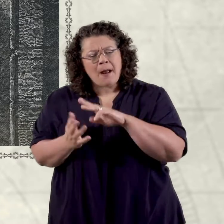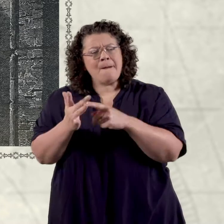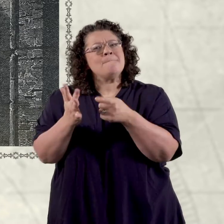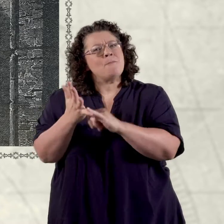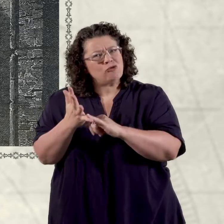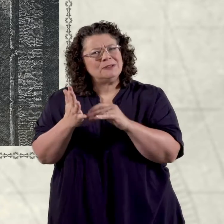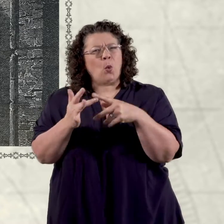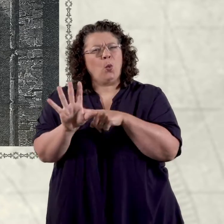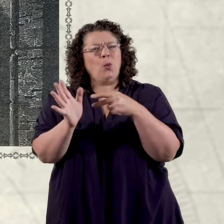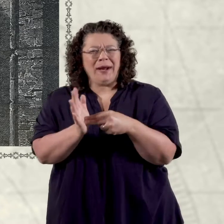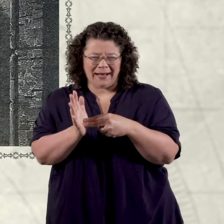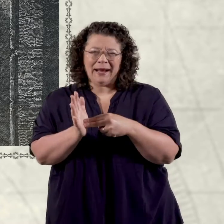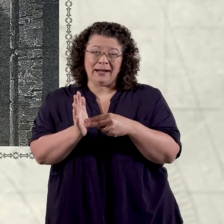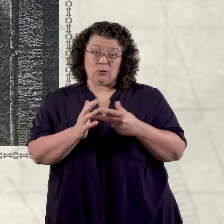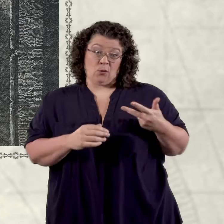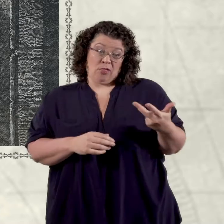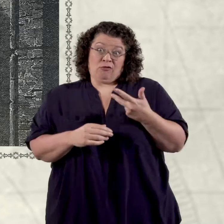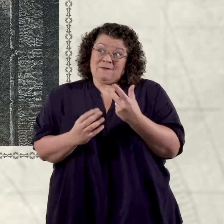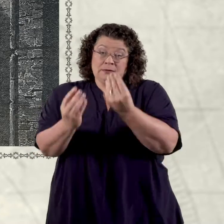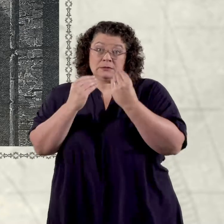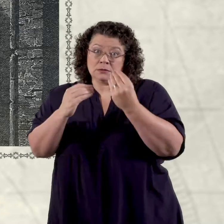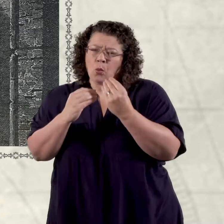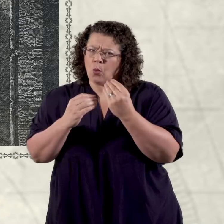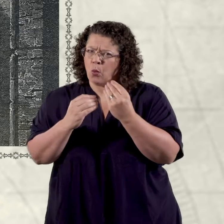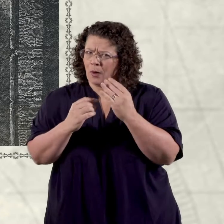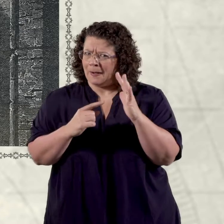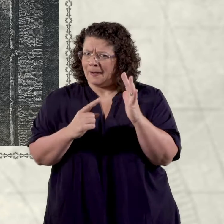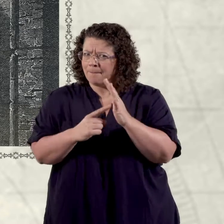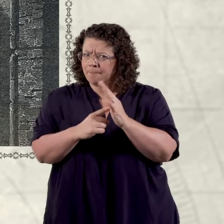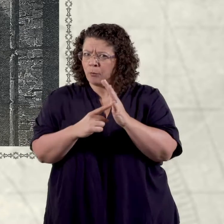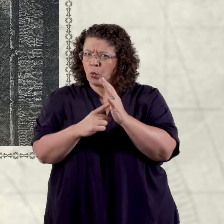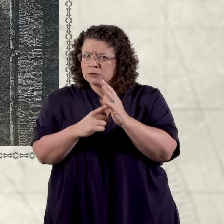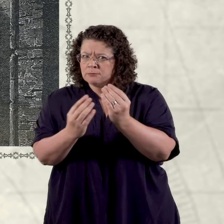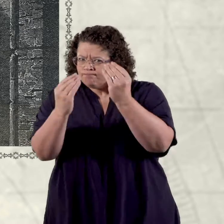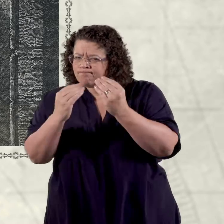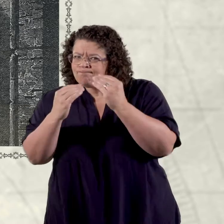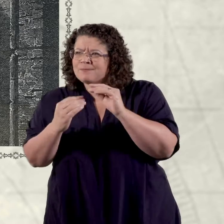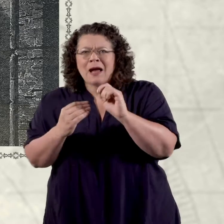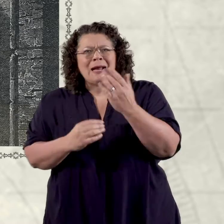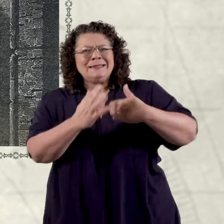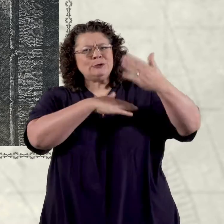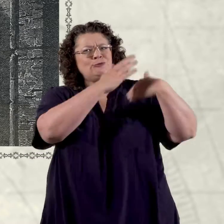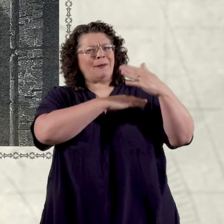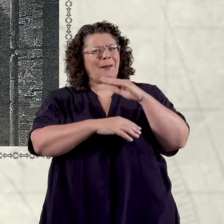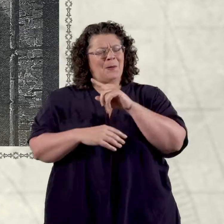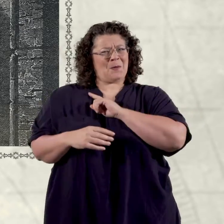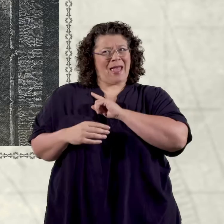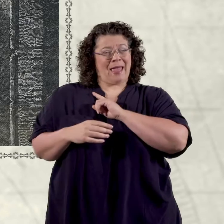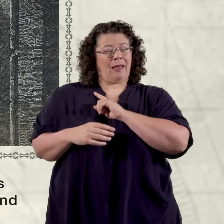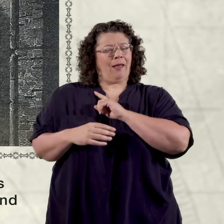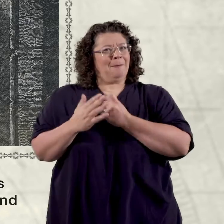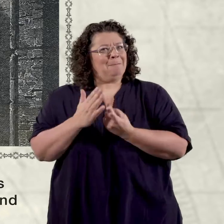educated with his son Maurice Wynne. And this education became very important in our